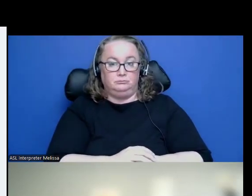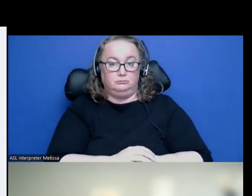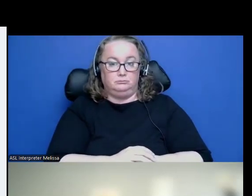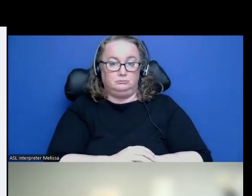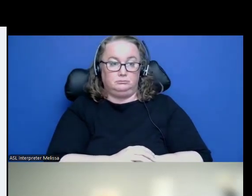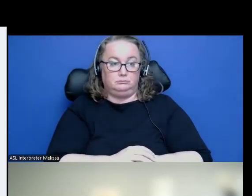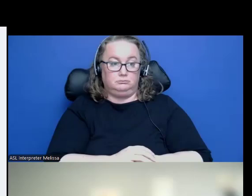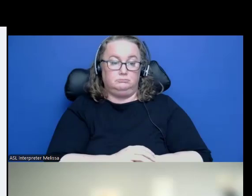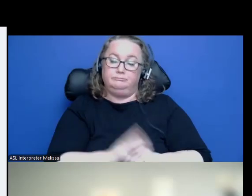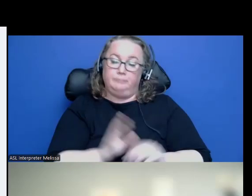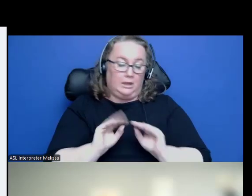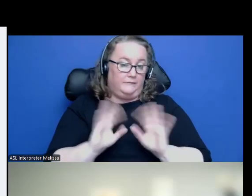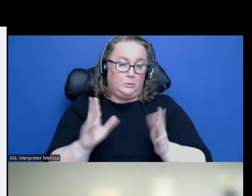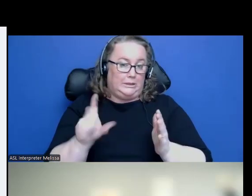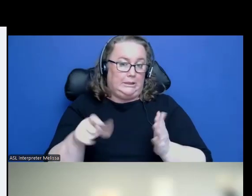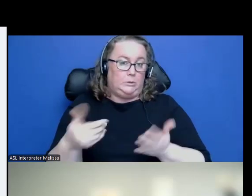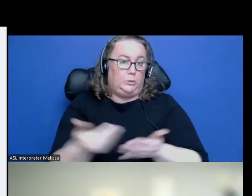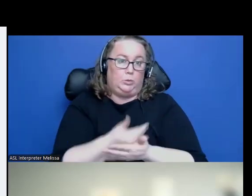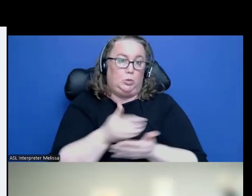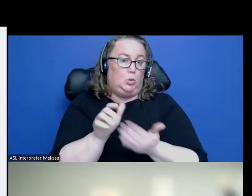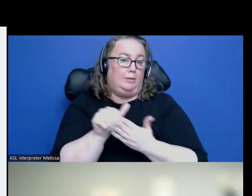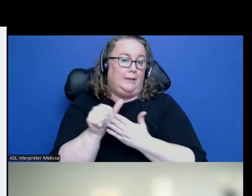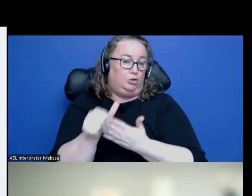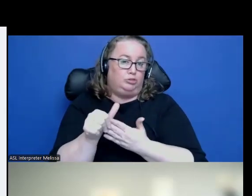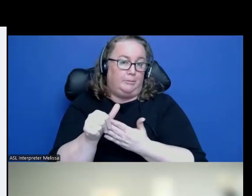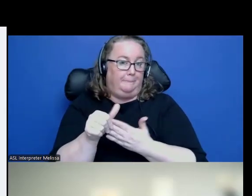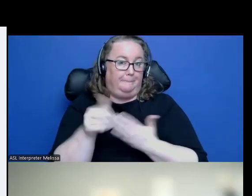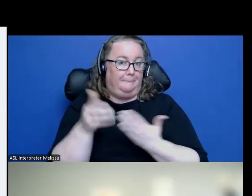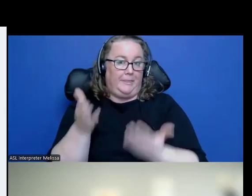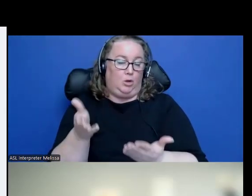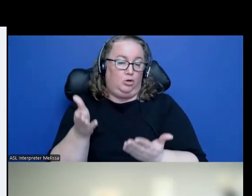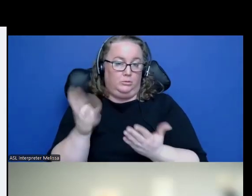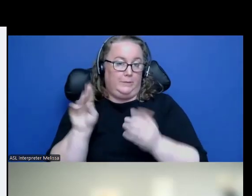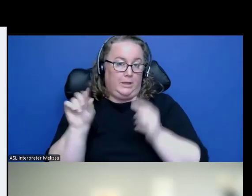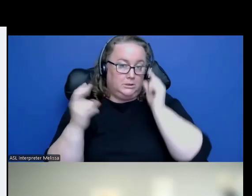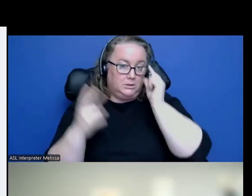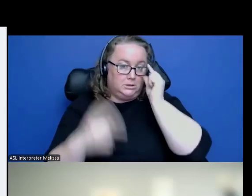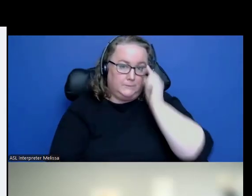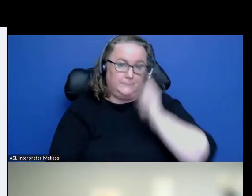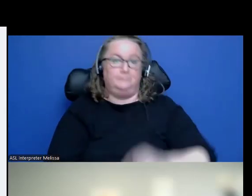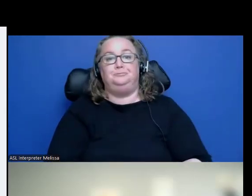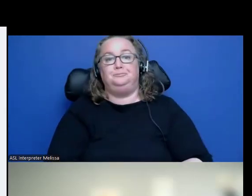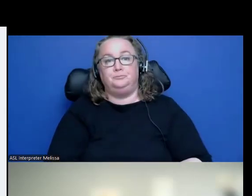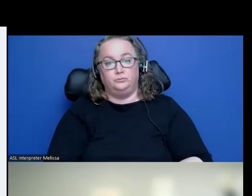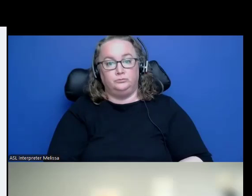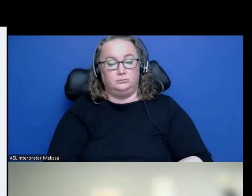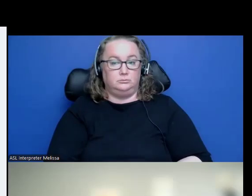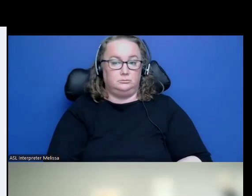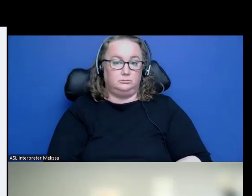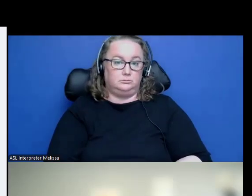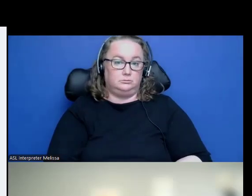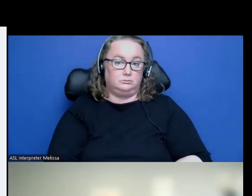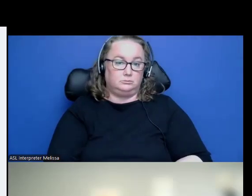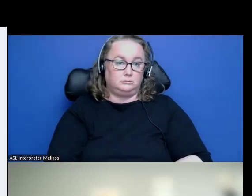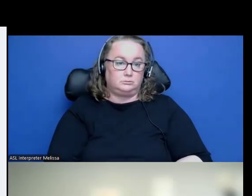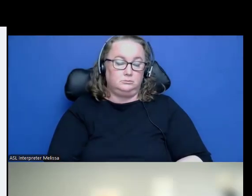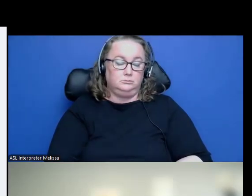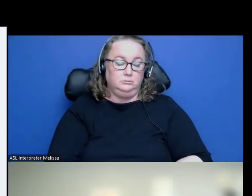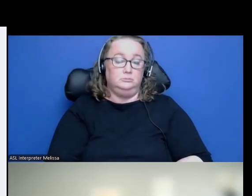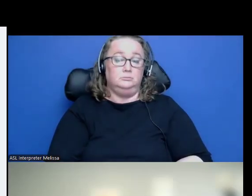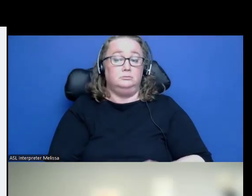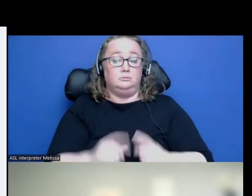new leadership is necessary at Bridgewater State Hospital. When we talk about new